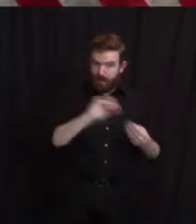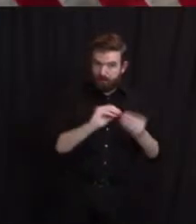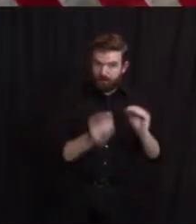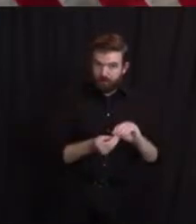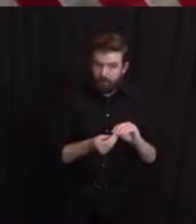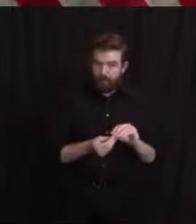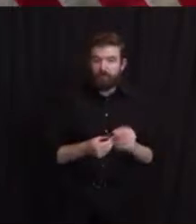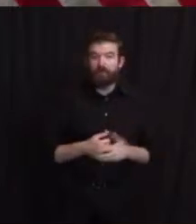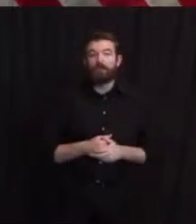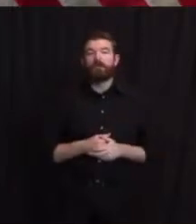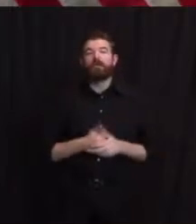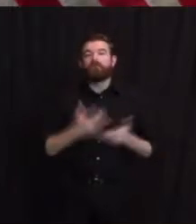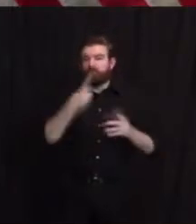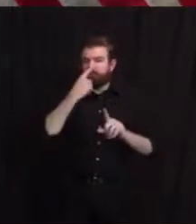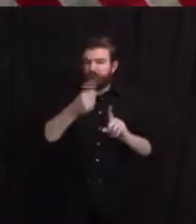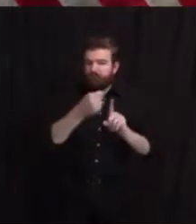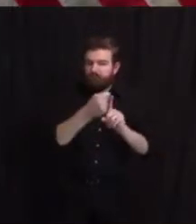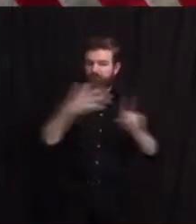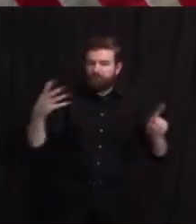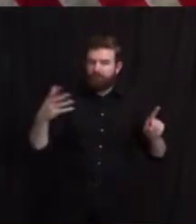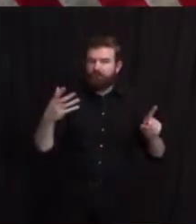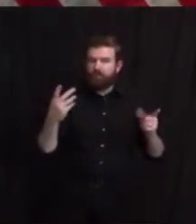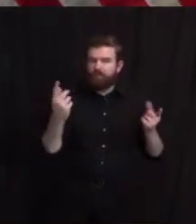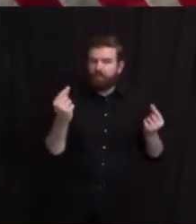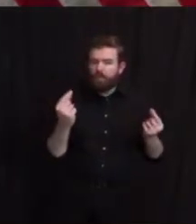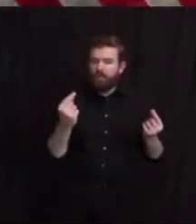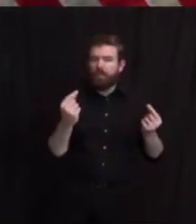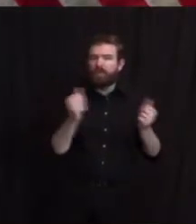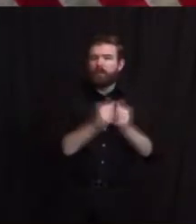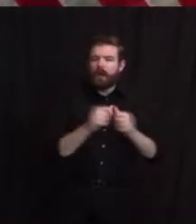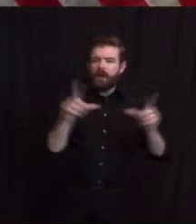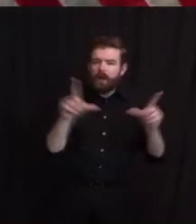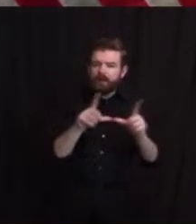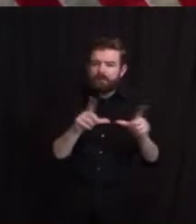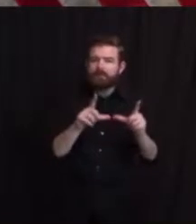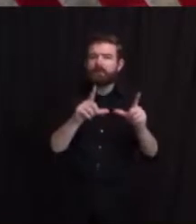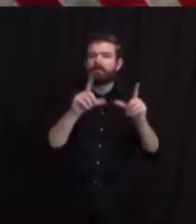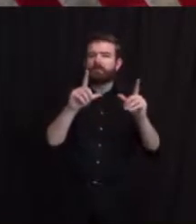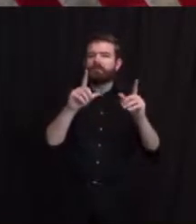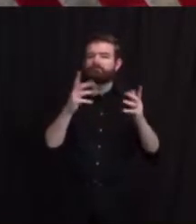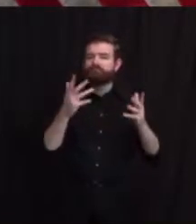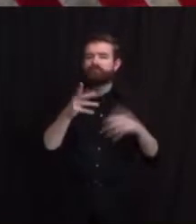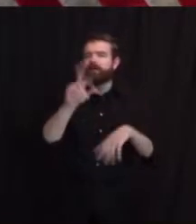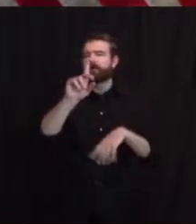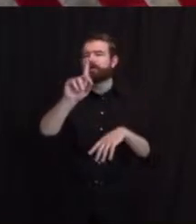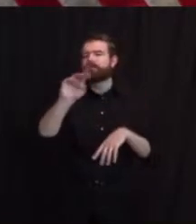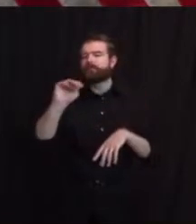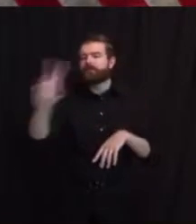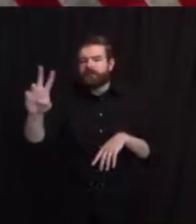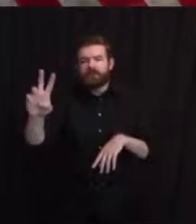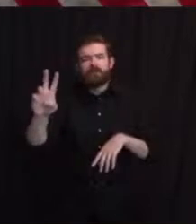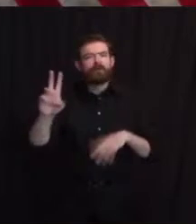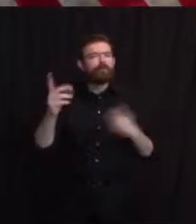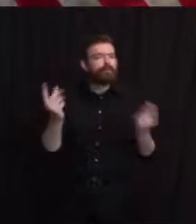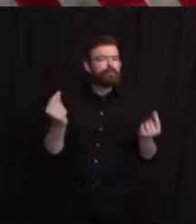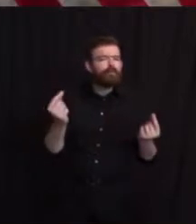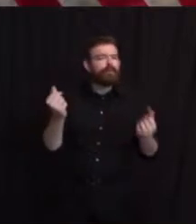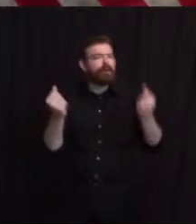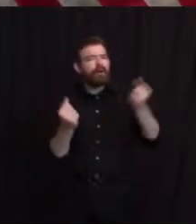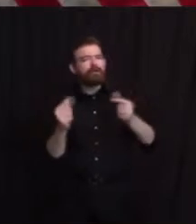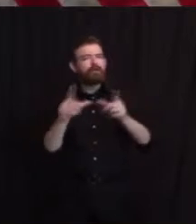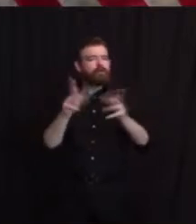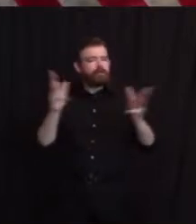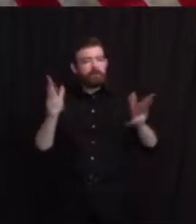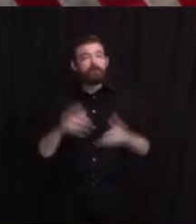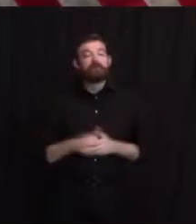The DMV, we will have, I suspect, some guidance on the DMV next week, I would think, Matt, right? Does that sound about right to you? So bear with us on that,